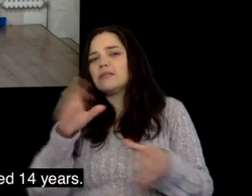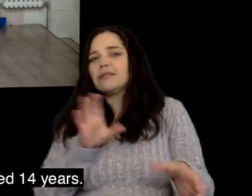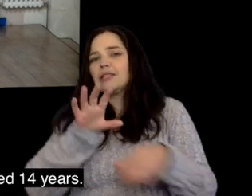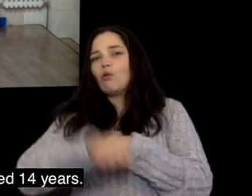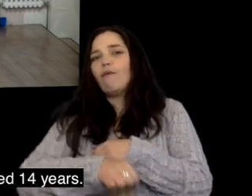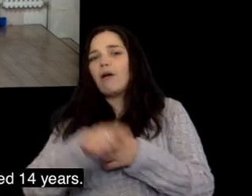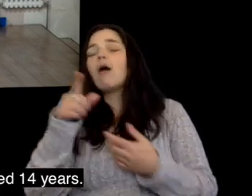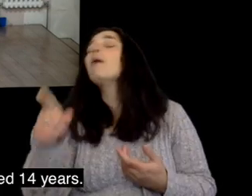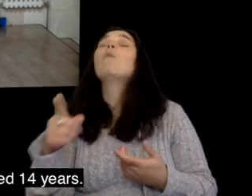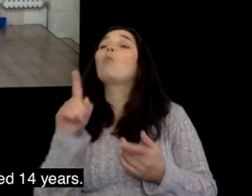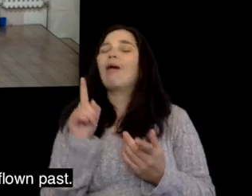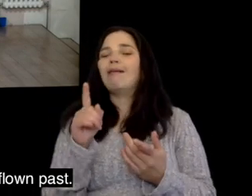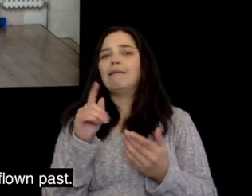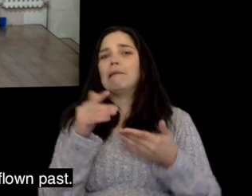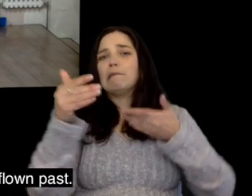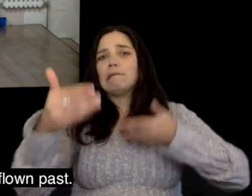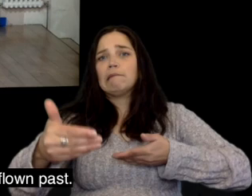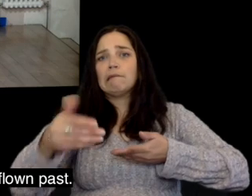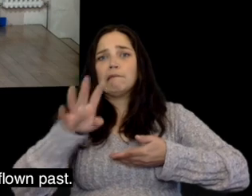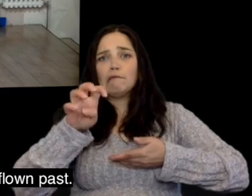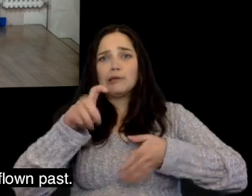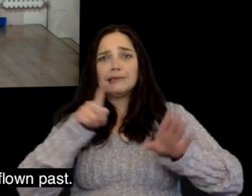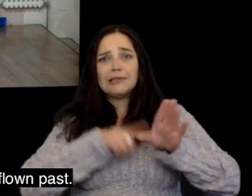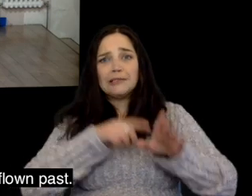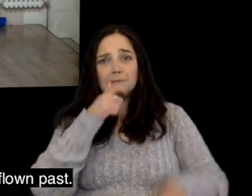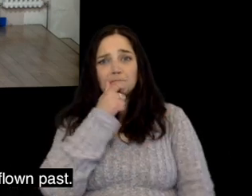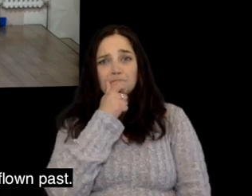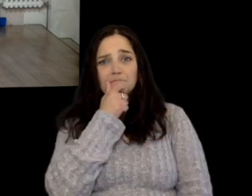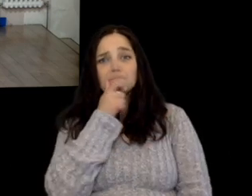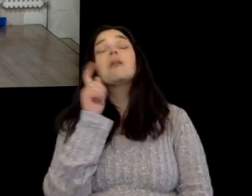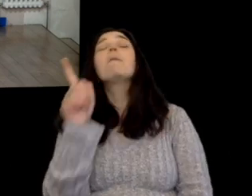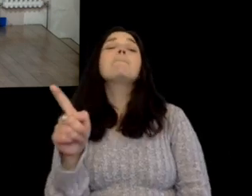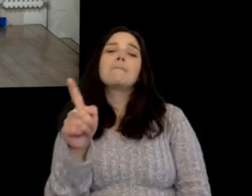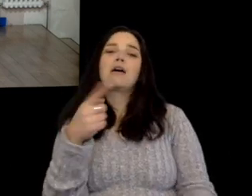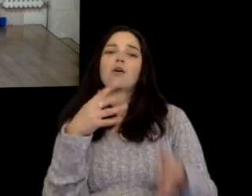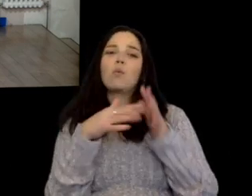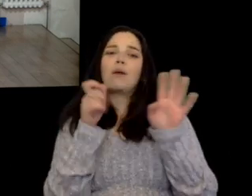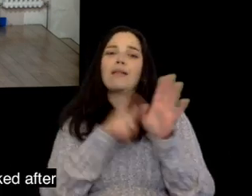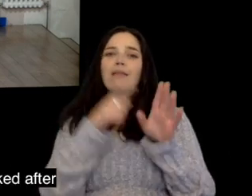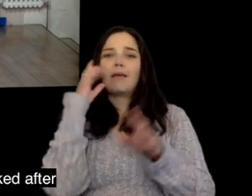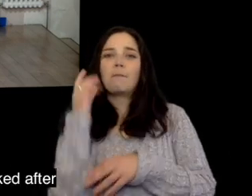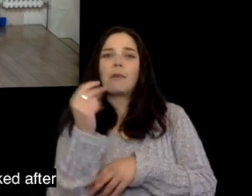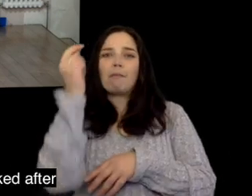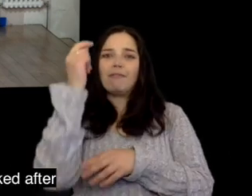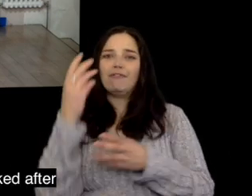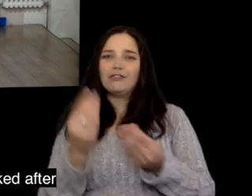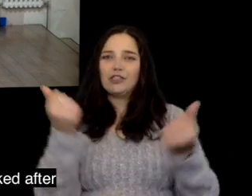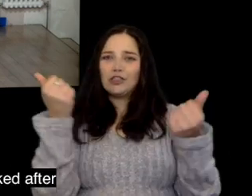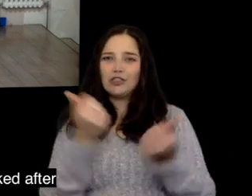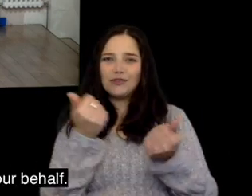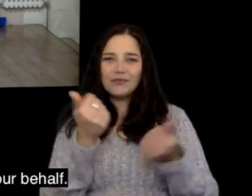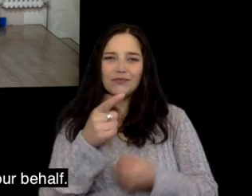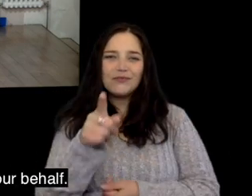else. Well, that interim period lasted 14 years. And I'm sure for Willie it's flown past.